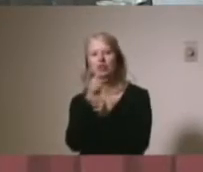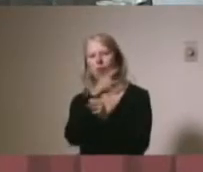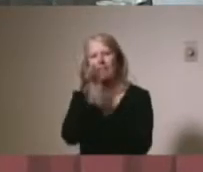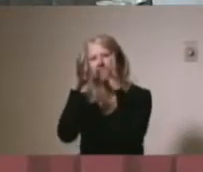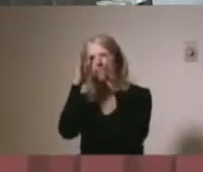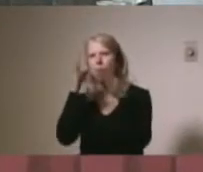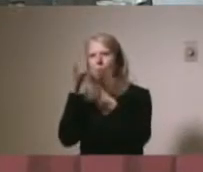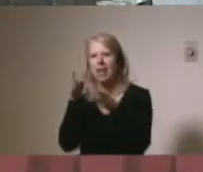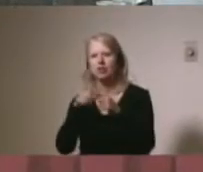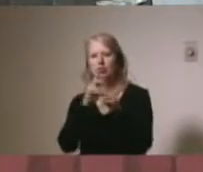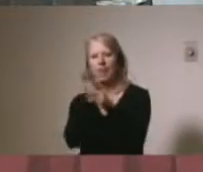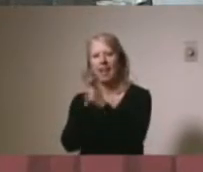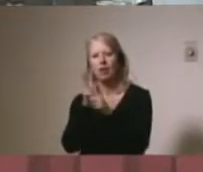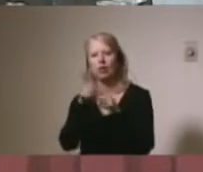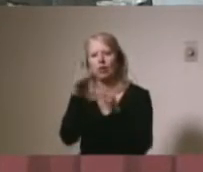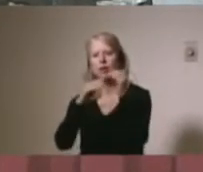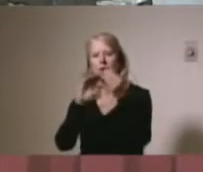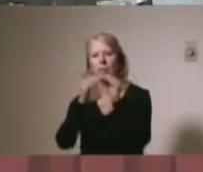community.